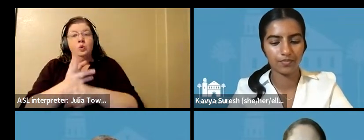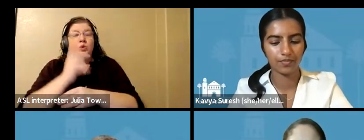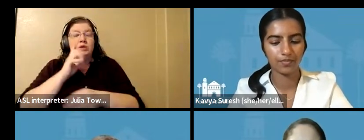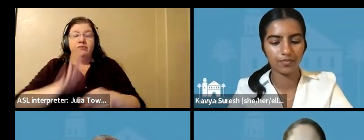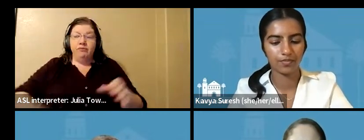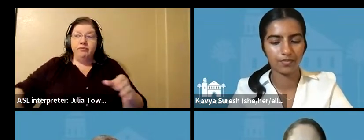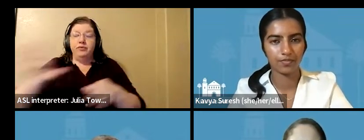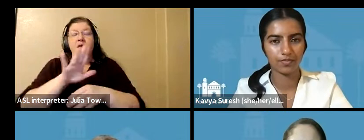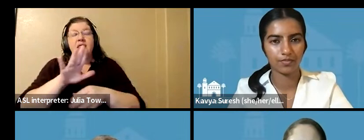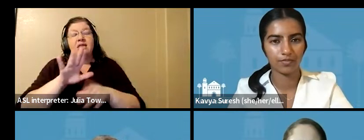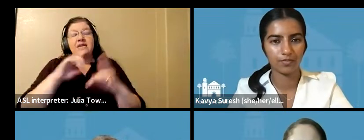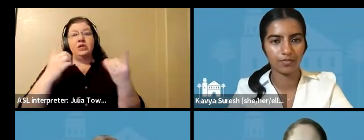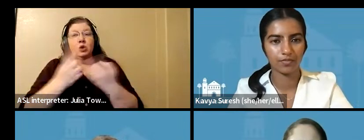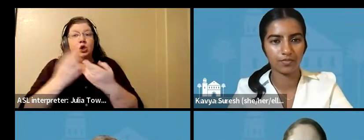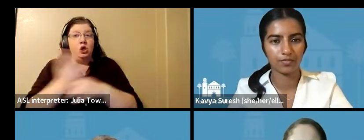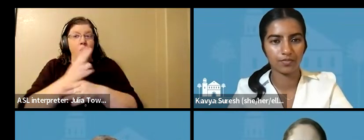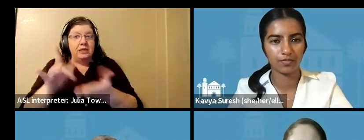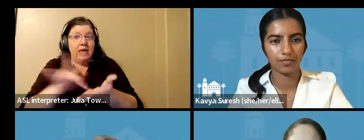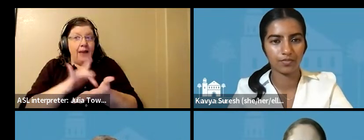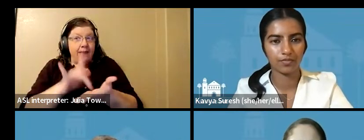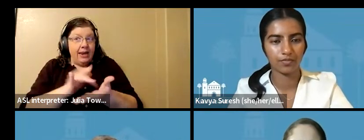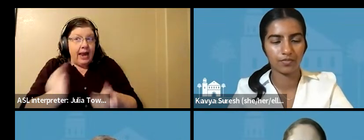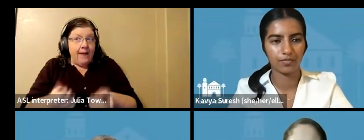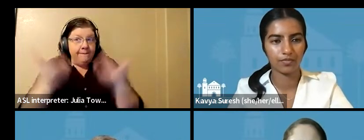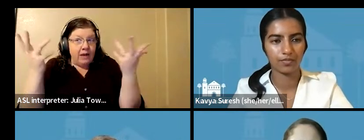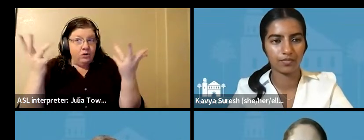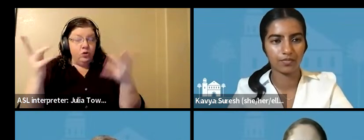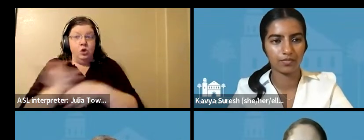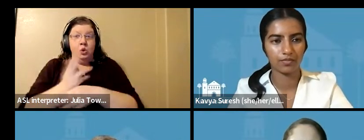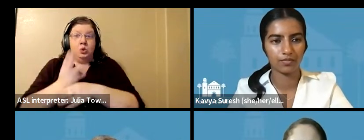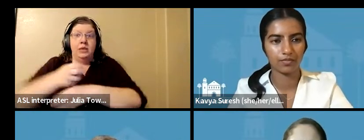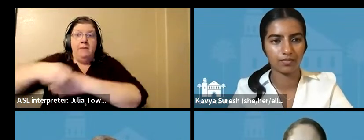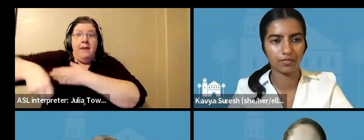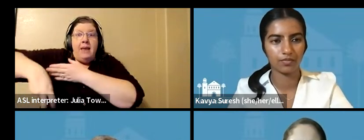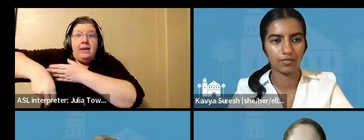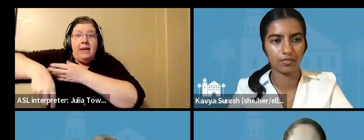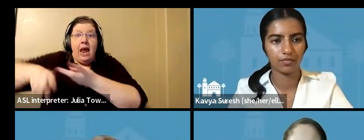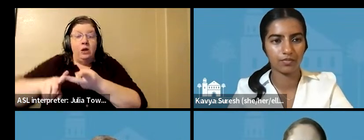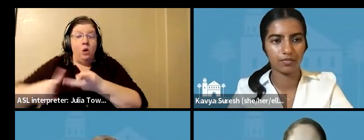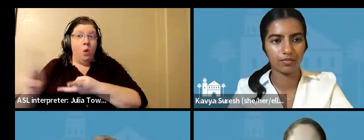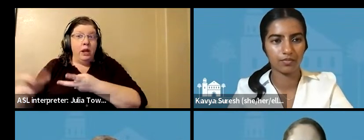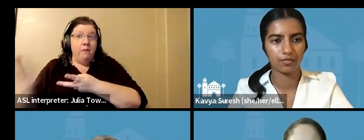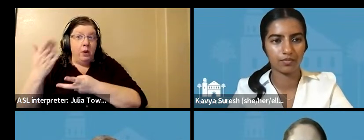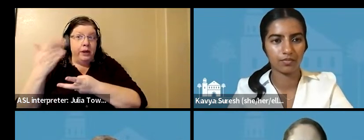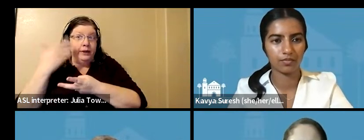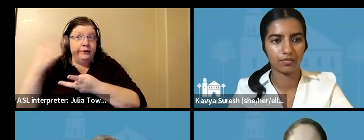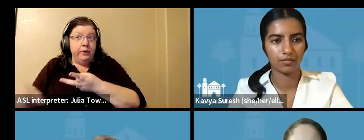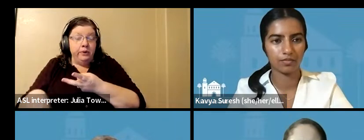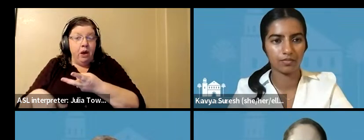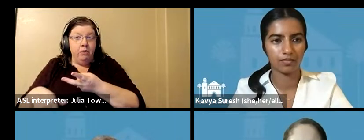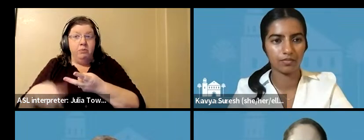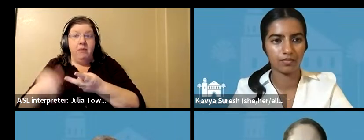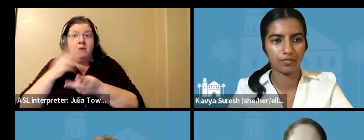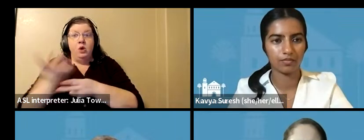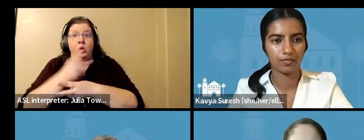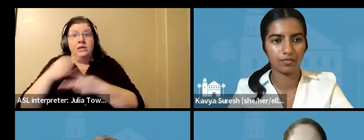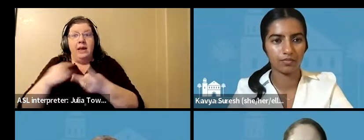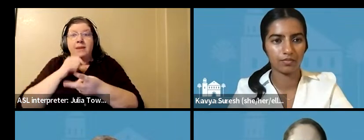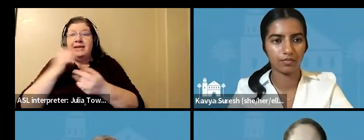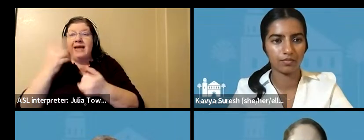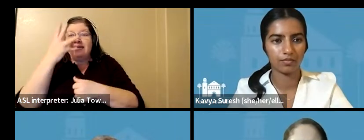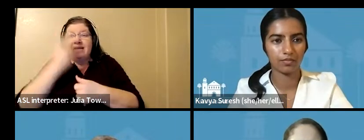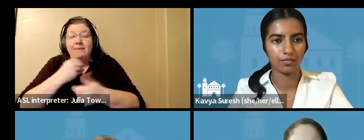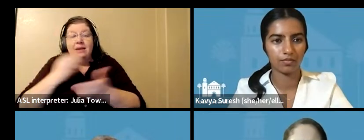the iPads. Do we even know if they use them at midnight, 1 a.m, etc., and not sleeping? So would really encourage